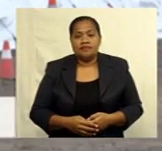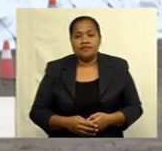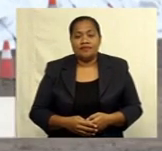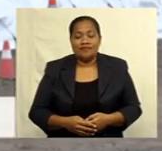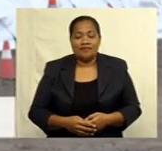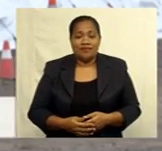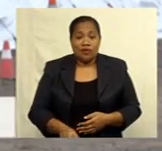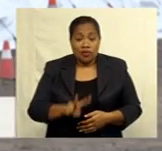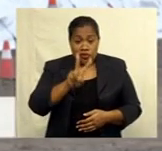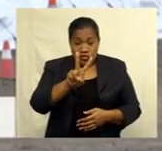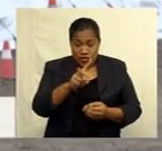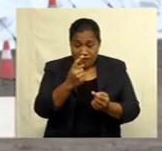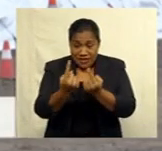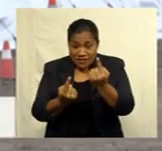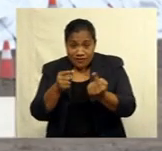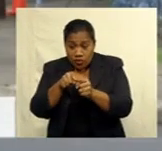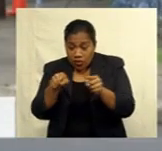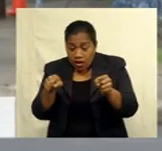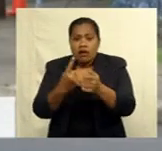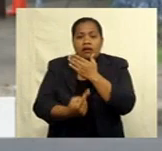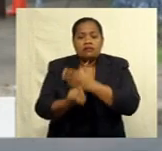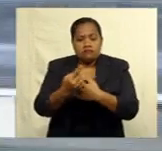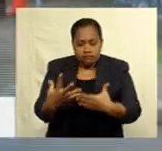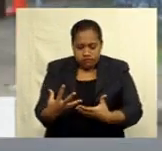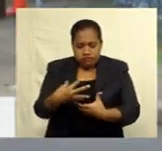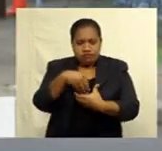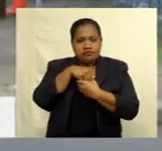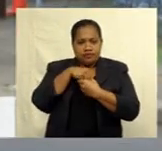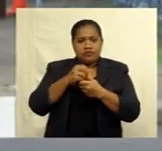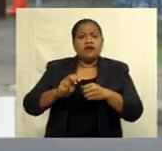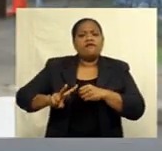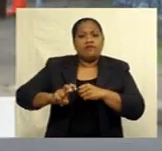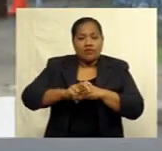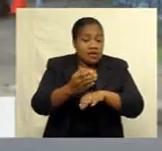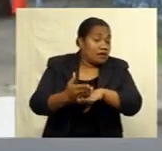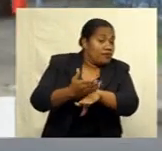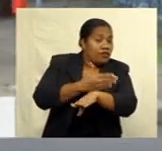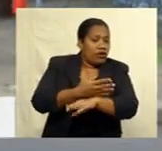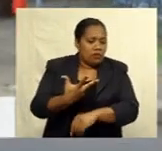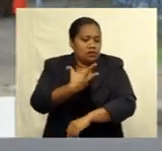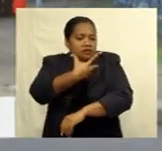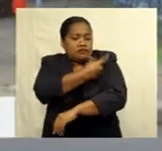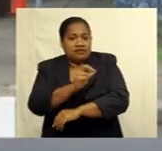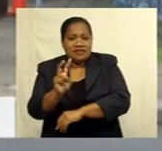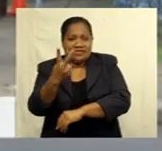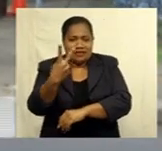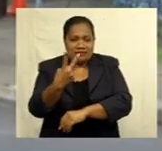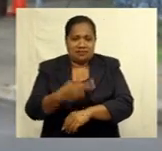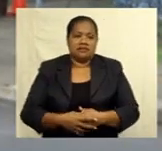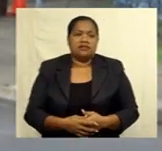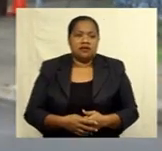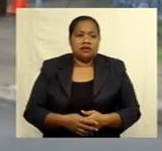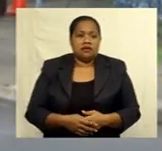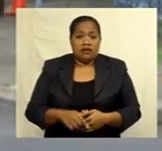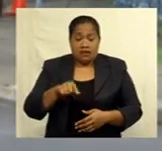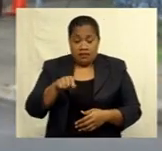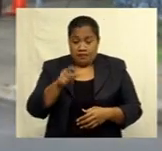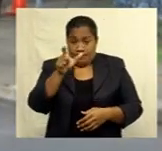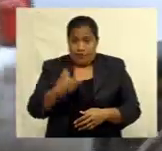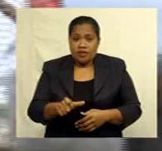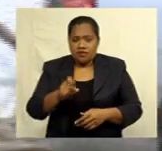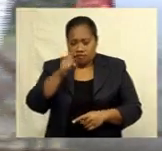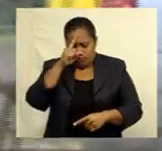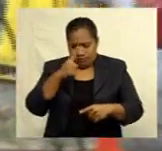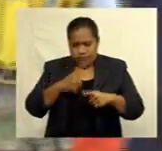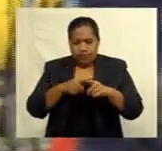2 of these individuals were infected with the virus before they received their second jab. The third patient got sick with COVID-19 and